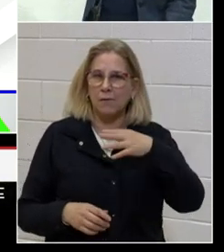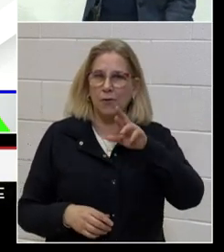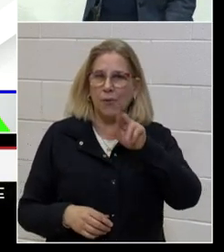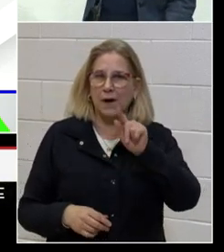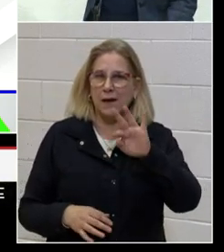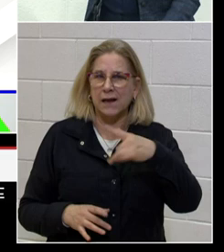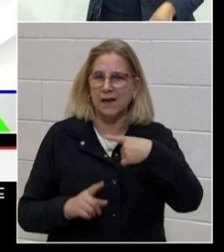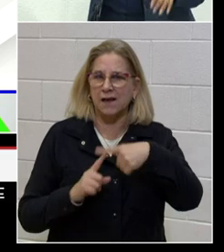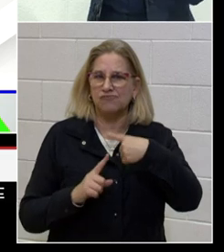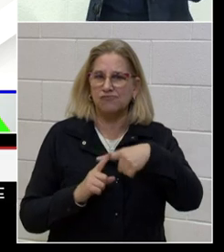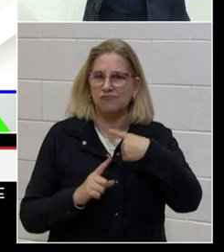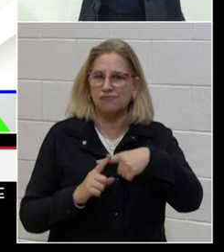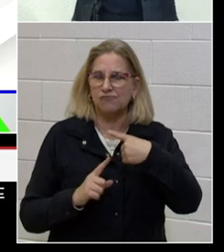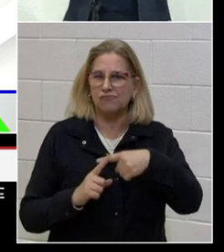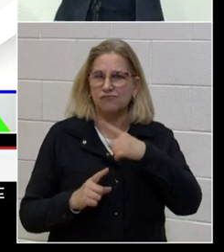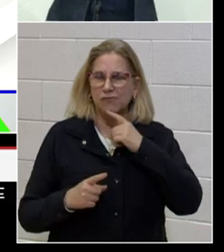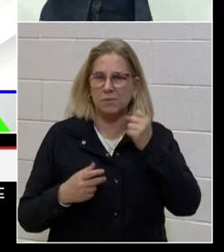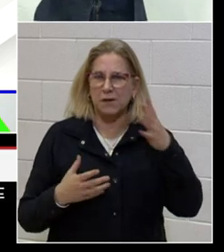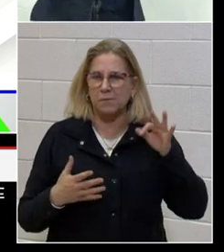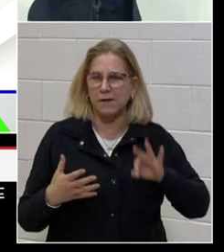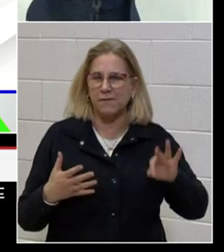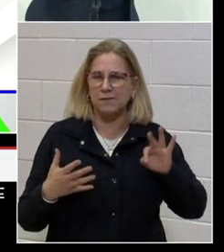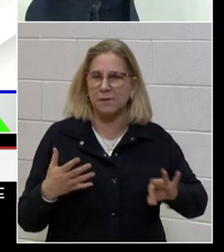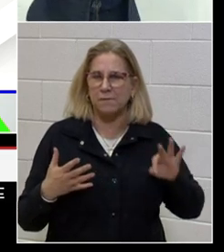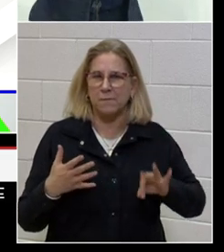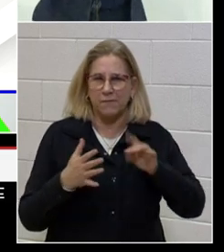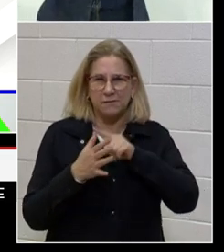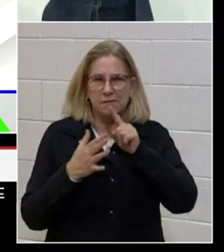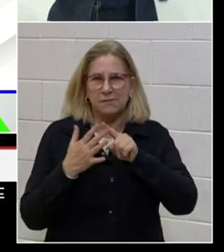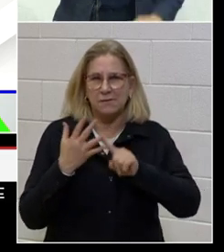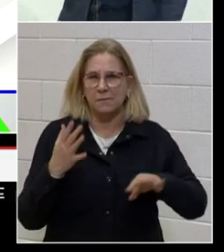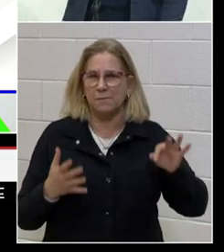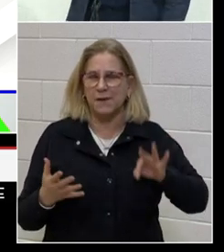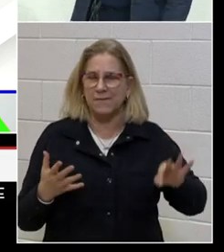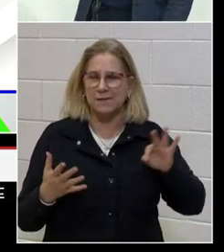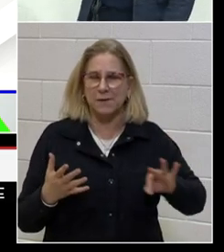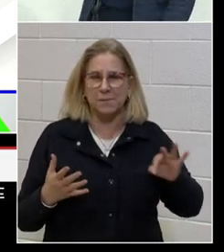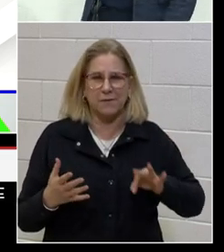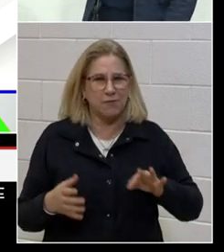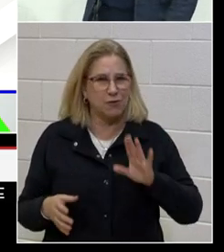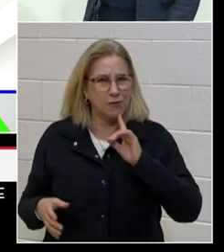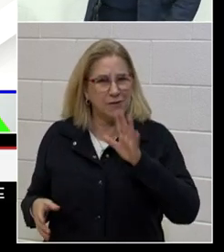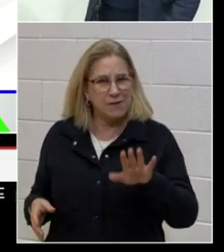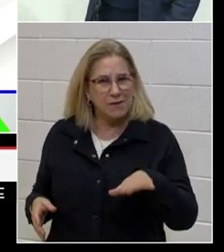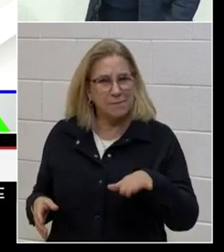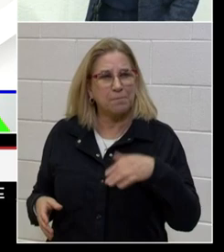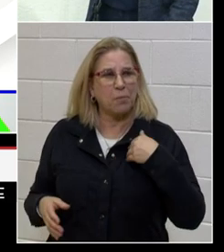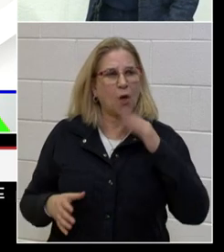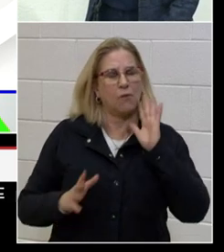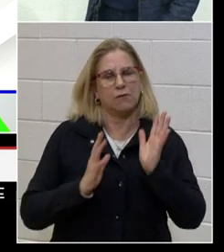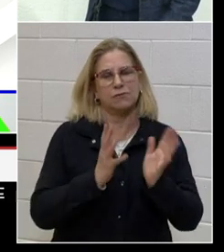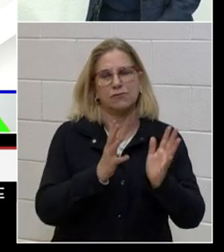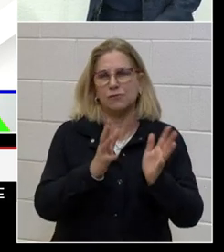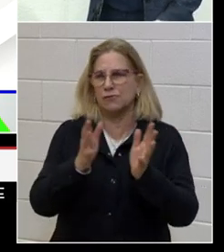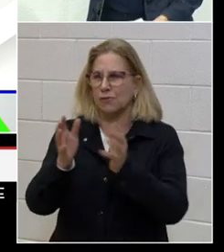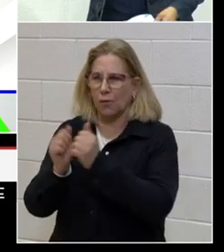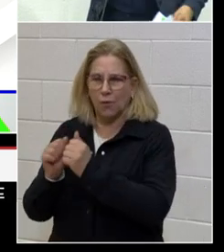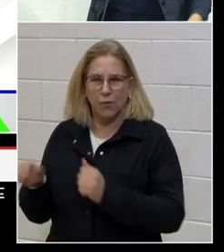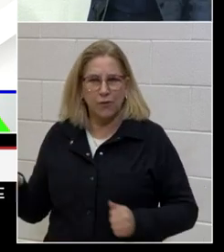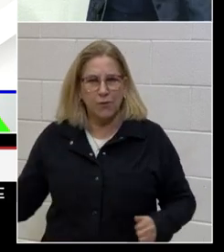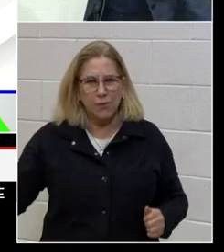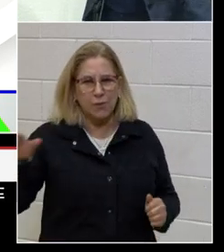of the things that, while I'm going to talk to you about why we need to be cautious and why we need to be strategic